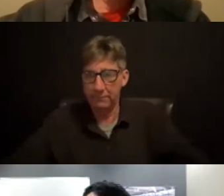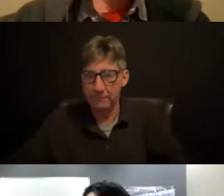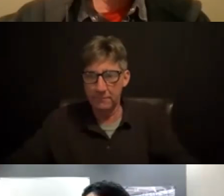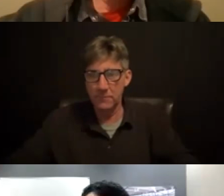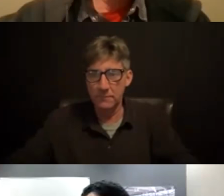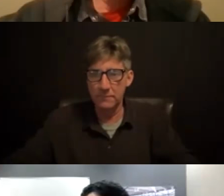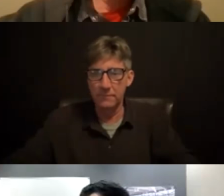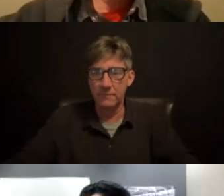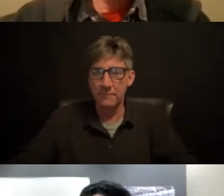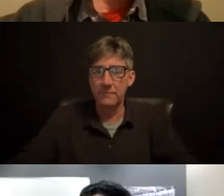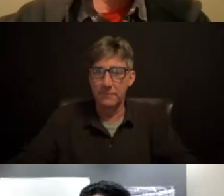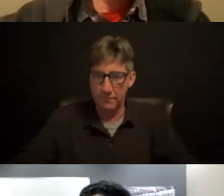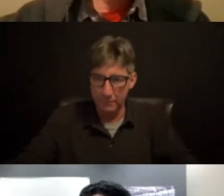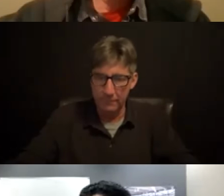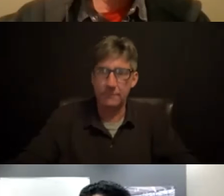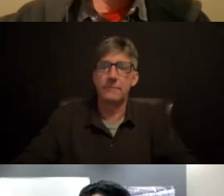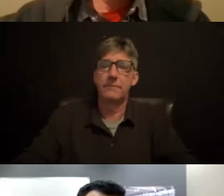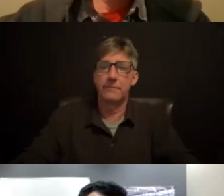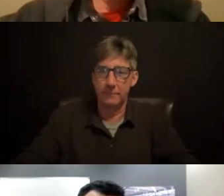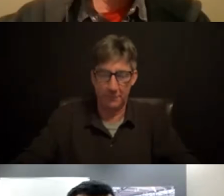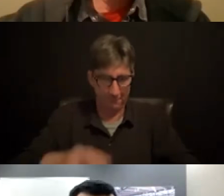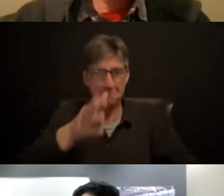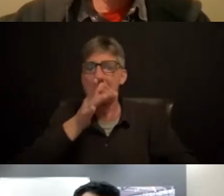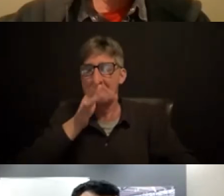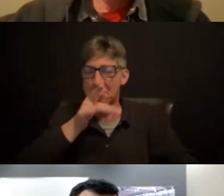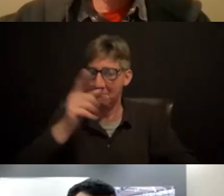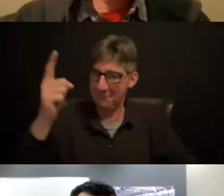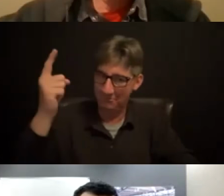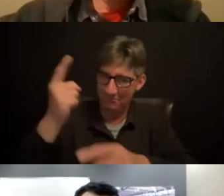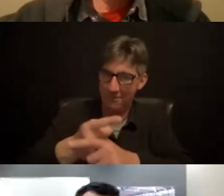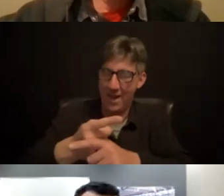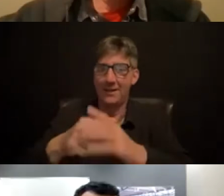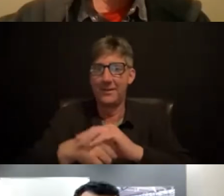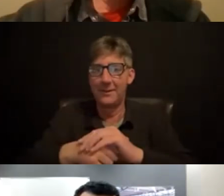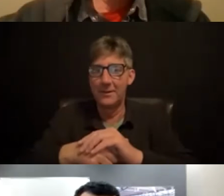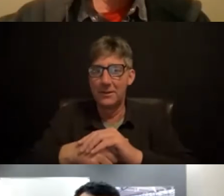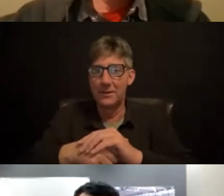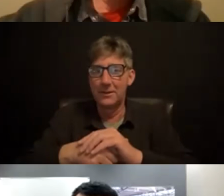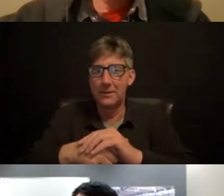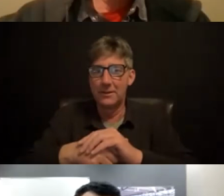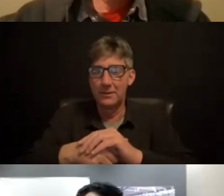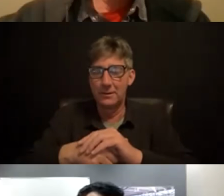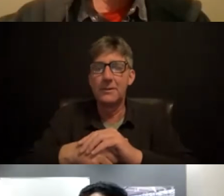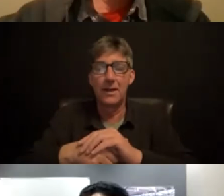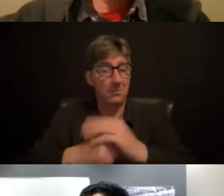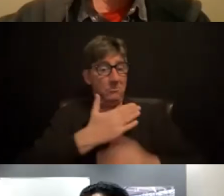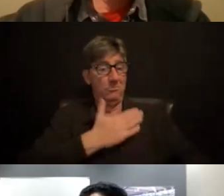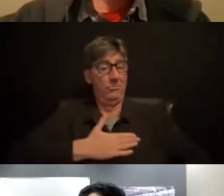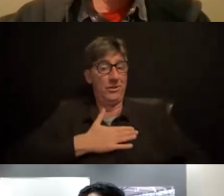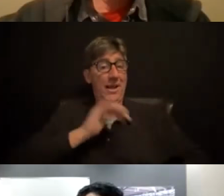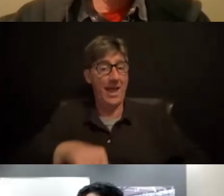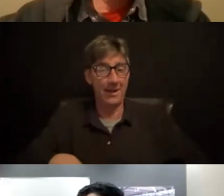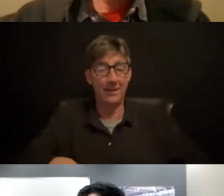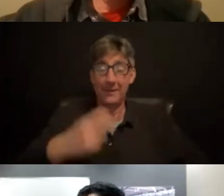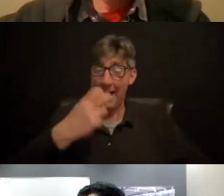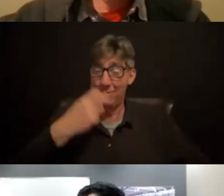Thank you. Yes, you did get the last name right. It's kind of confusing. It could be read multiple ways, so I appreciate that. My name is